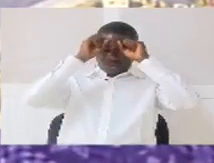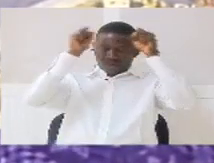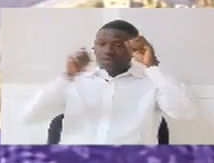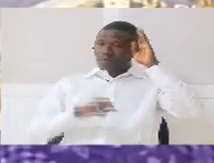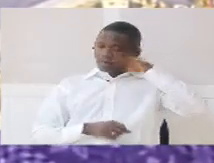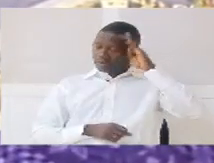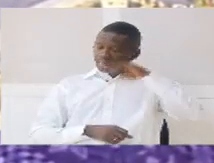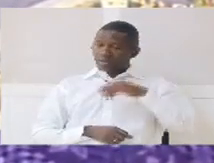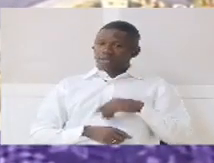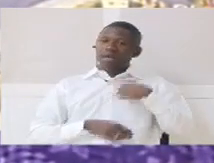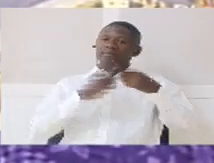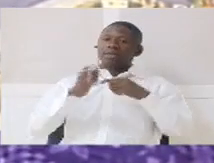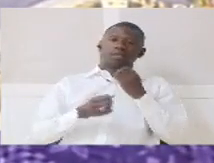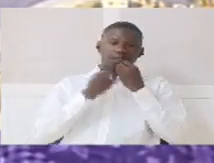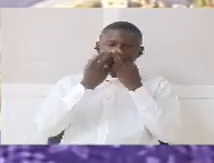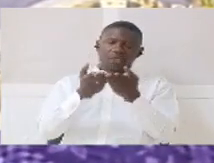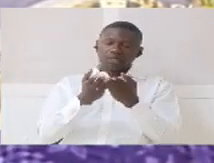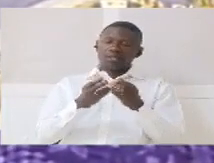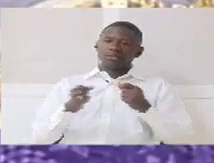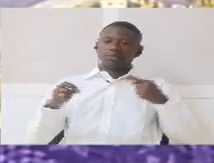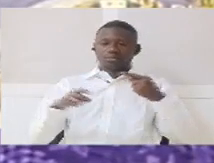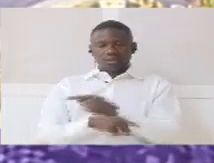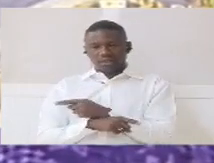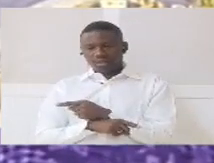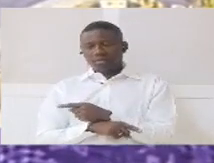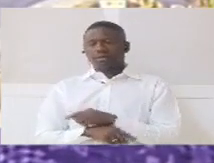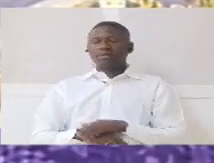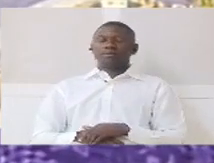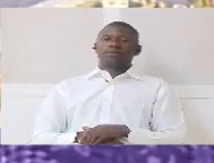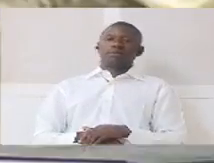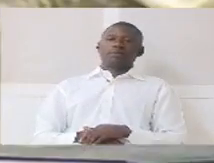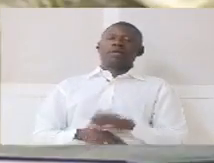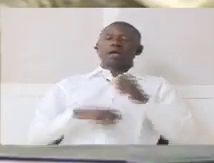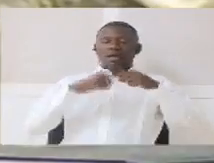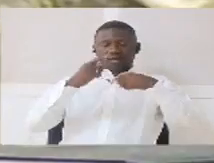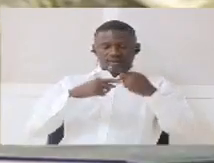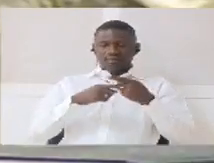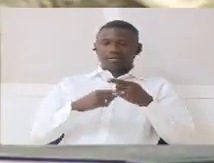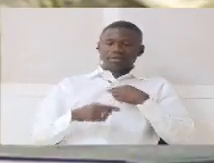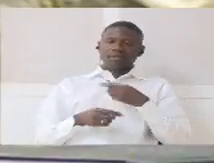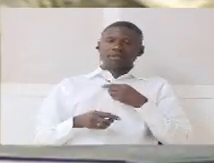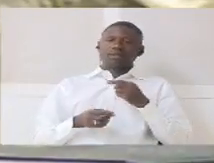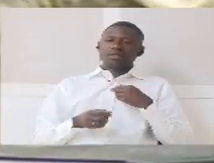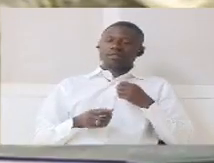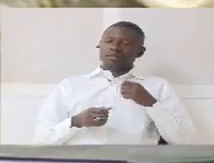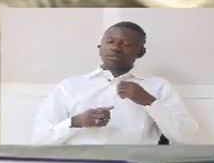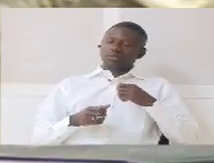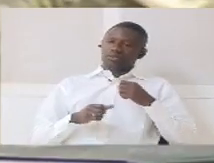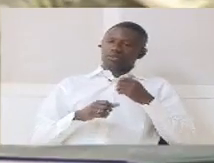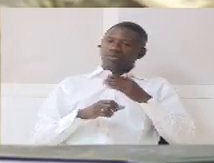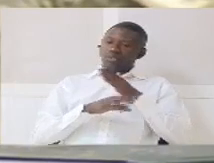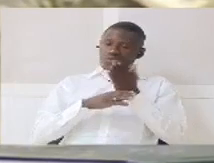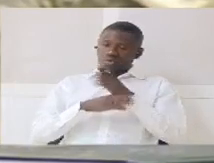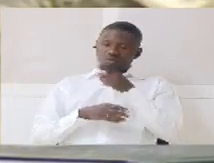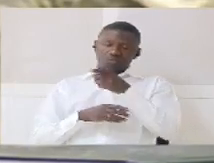After they said that was a mistake. And they put the trouble now upon your head